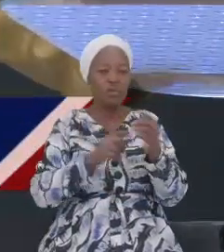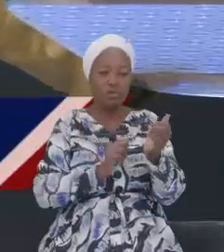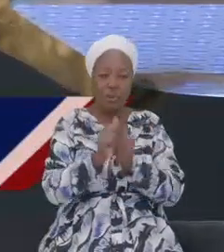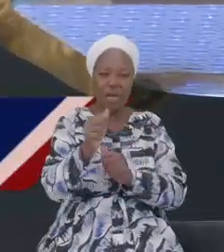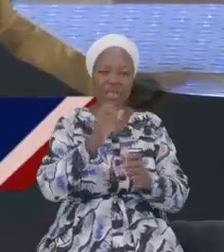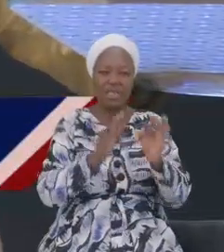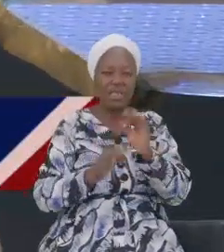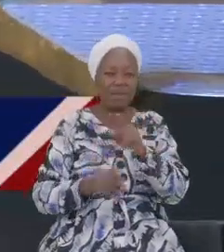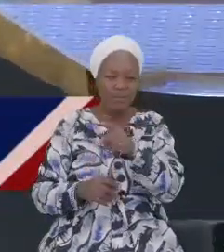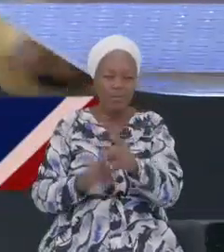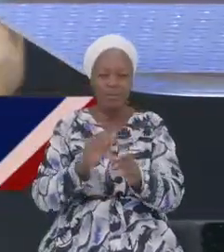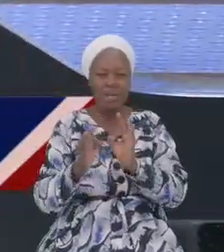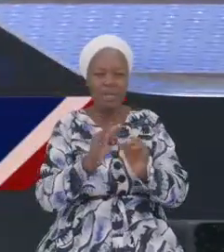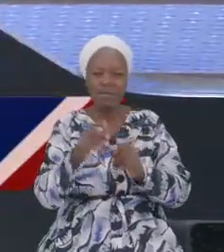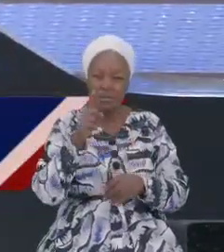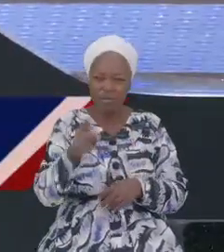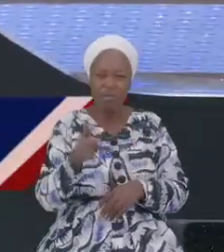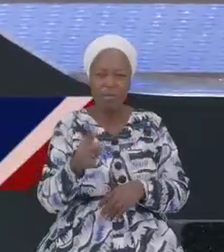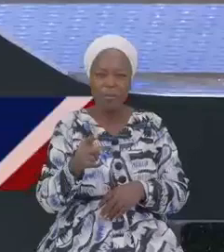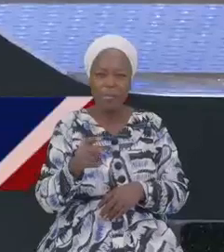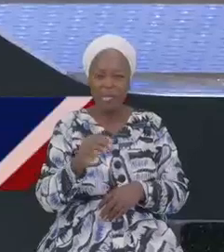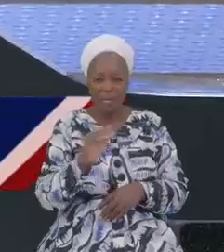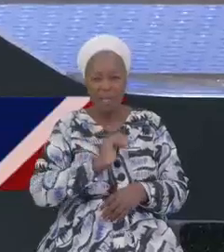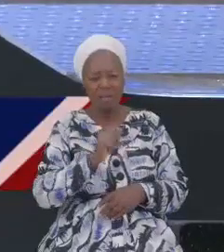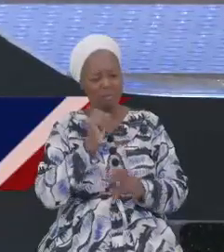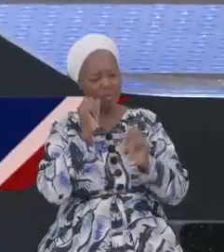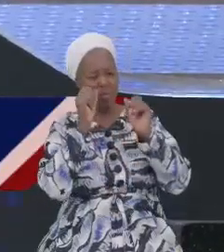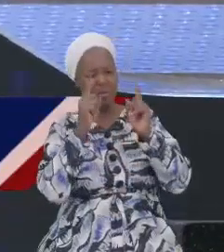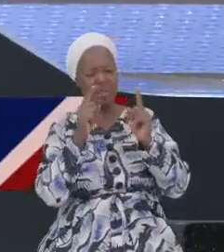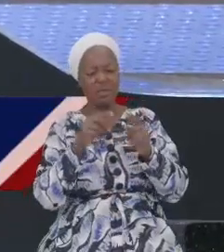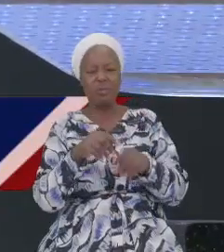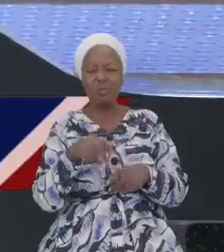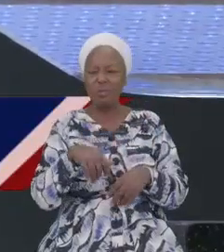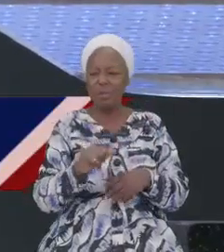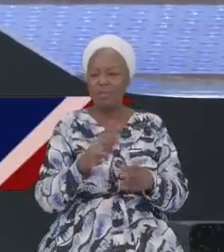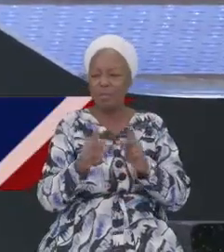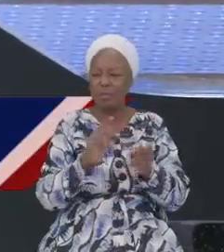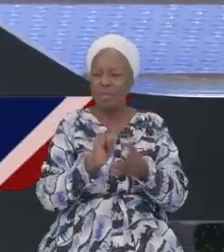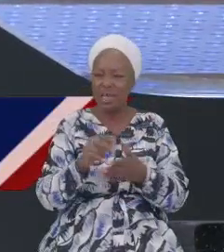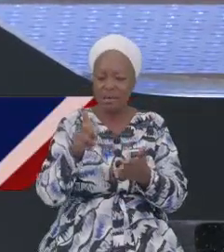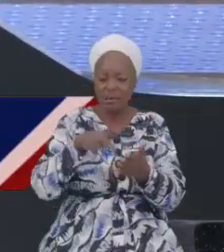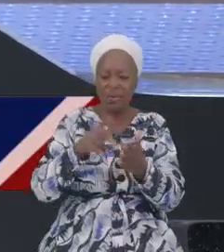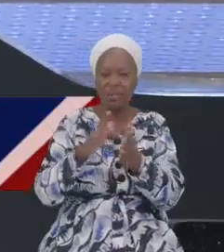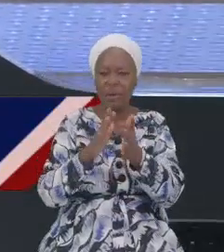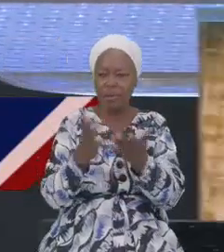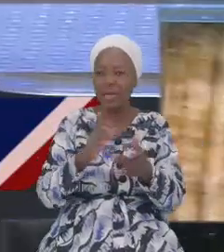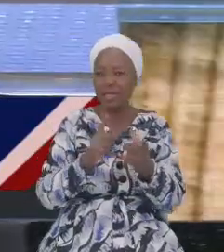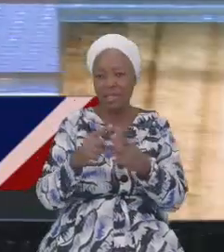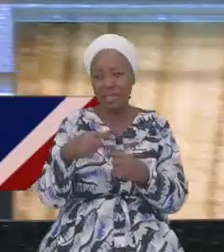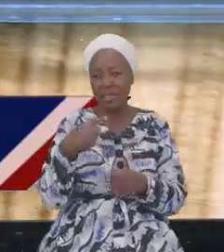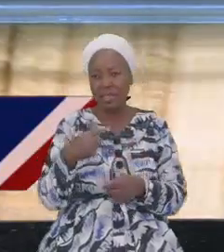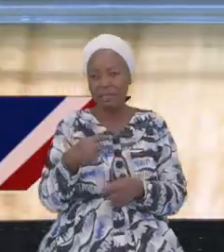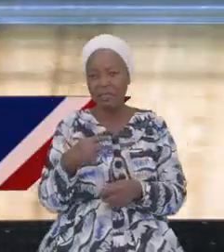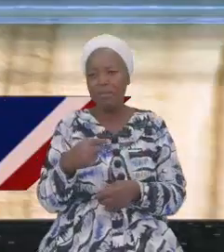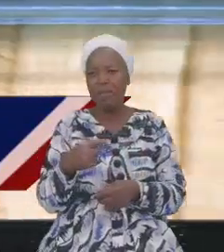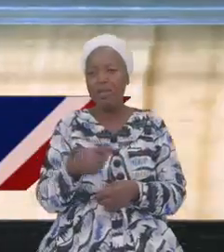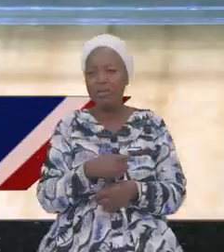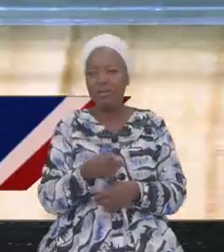if thou, I wonder why people who read the Bible And they say they are